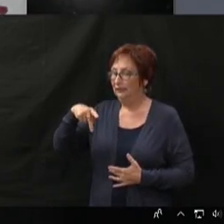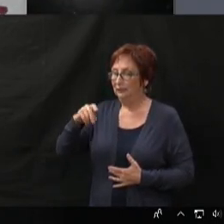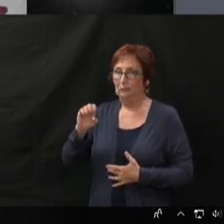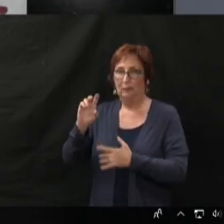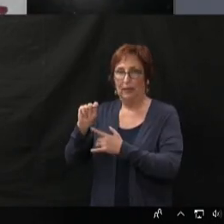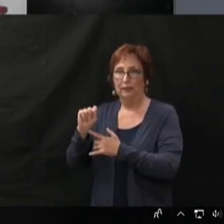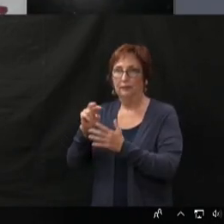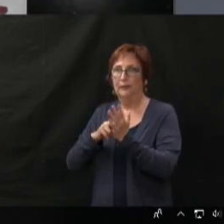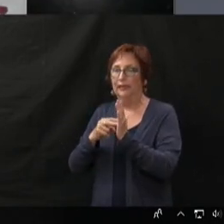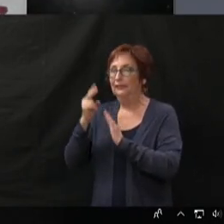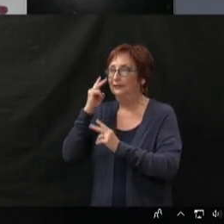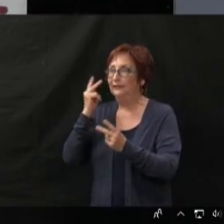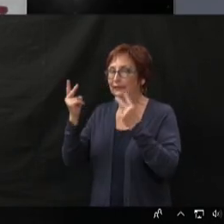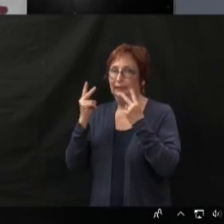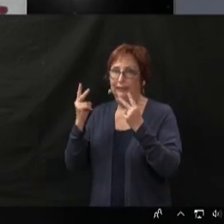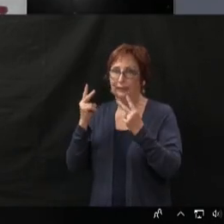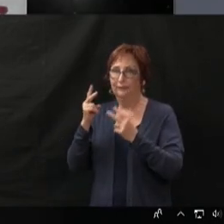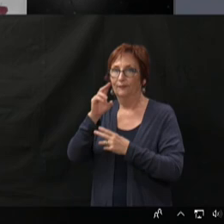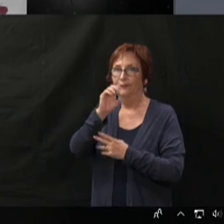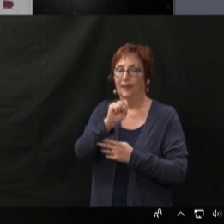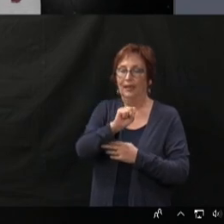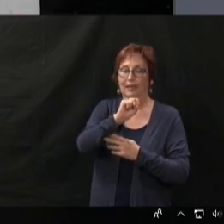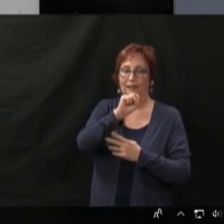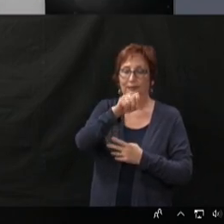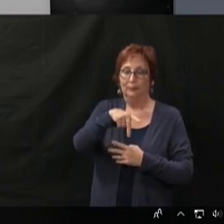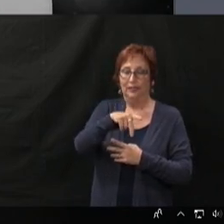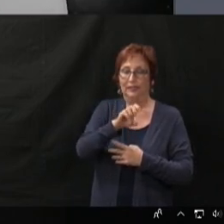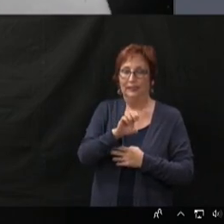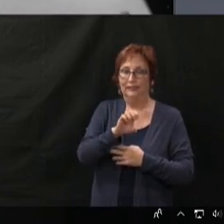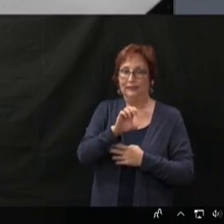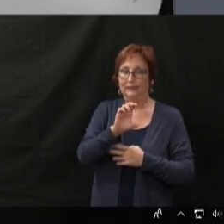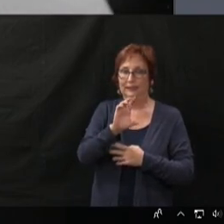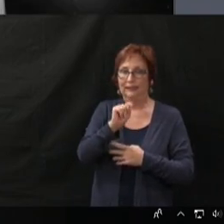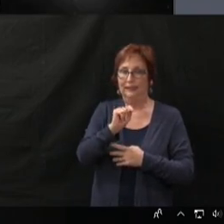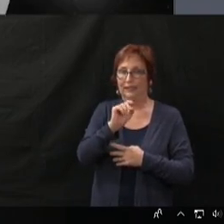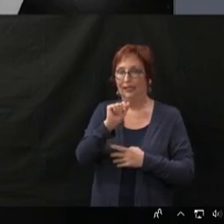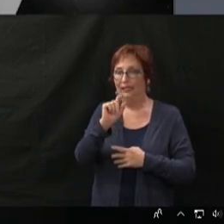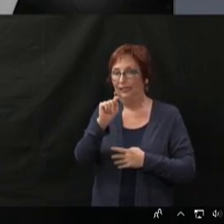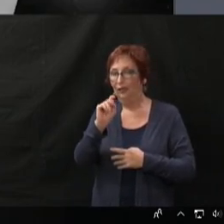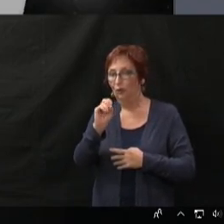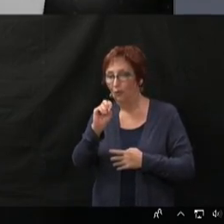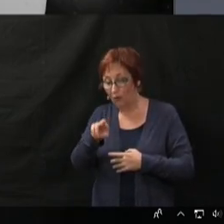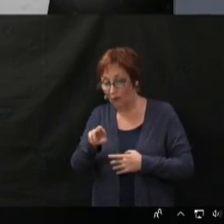spectator. So those are examples of how you could use